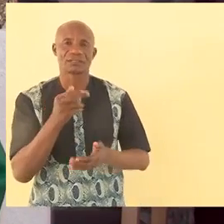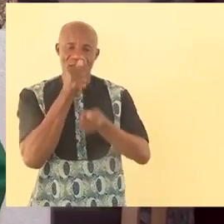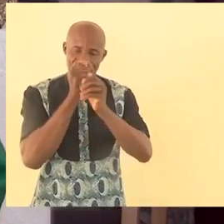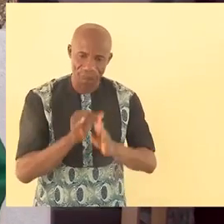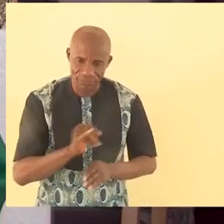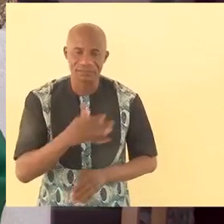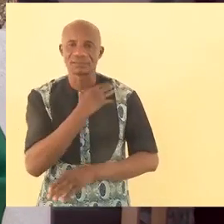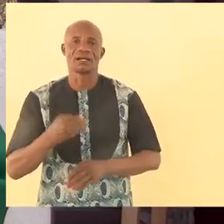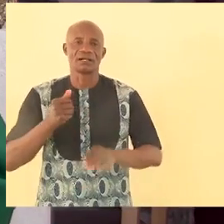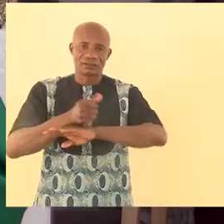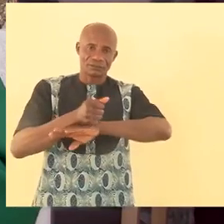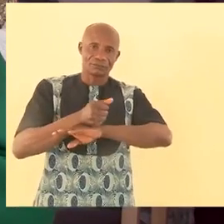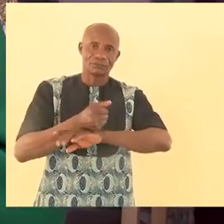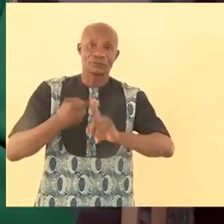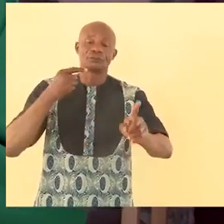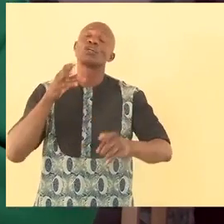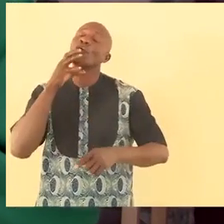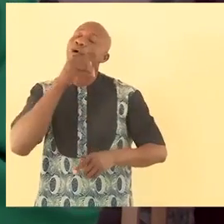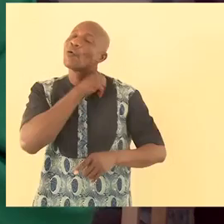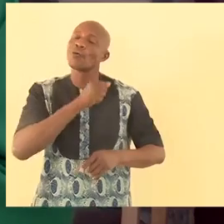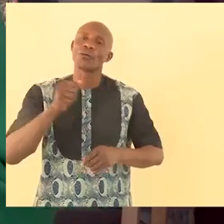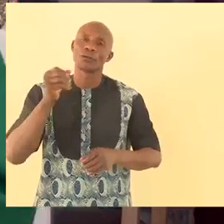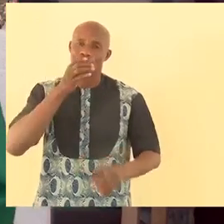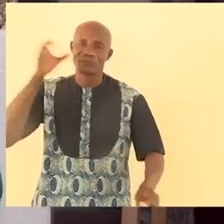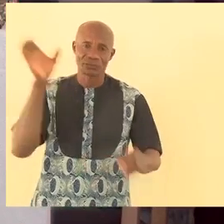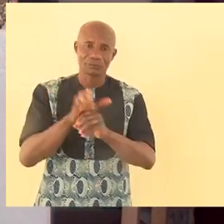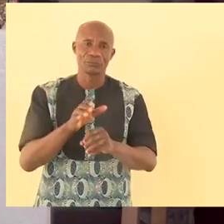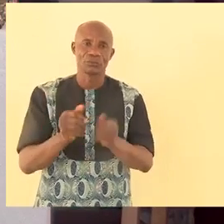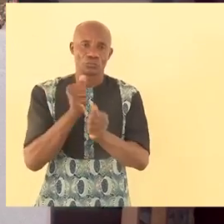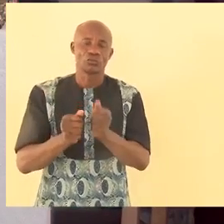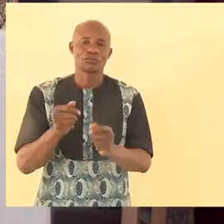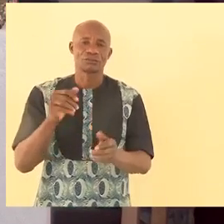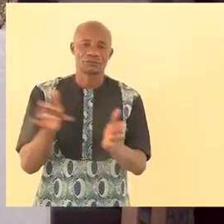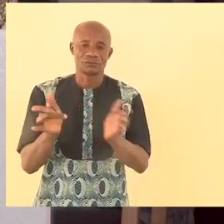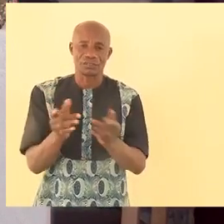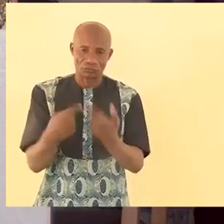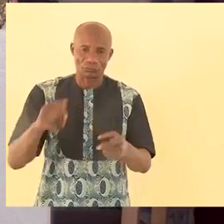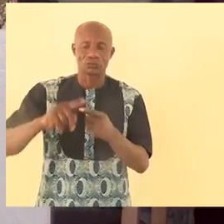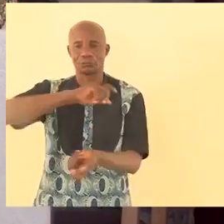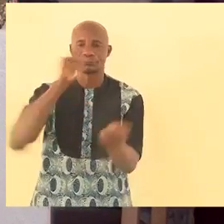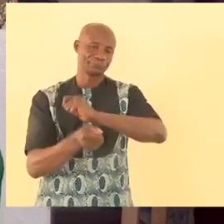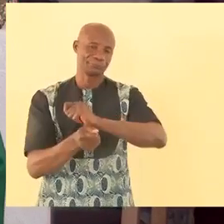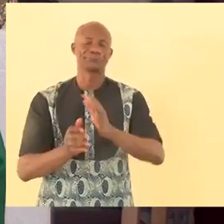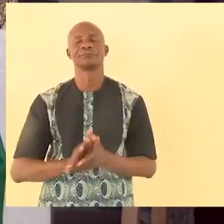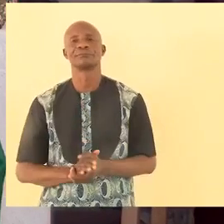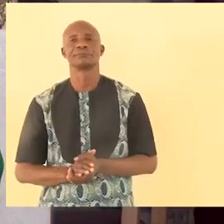these are blessings and curses of the old covenant which Jesus has come to upturn.